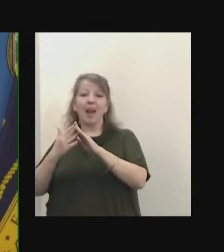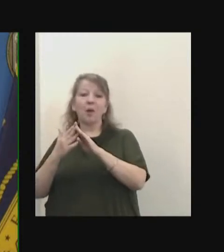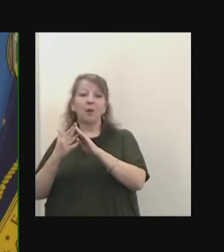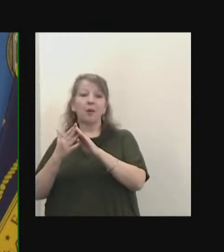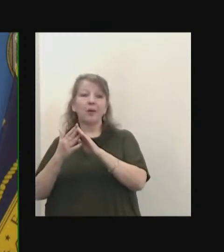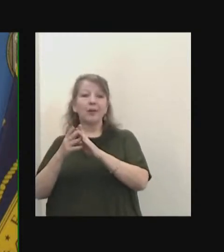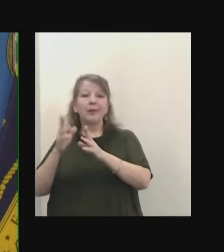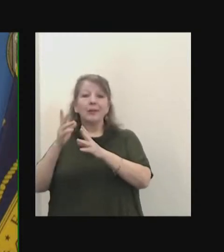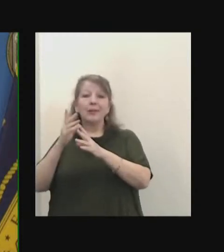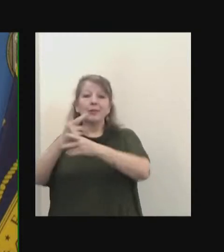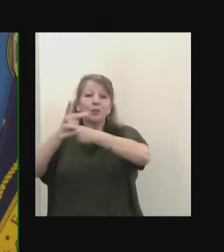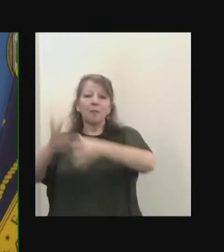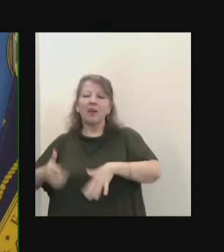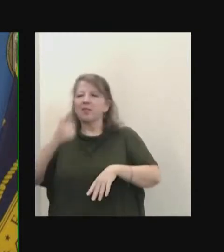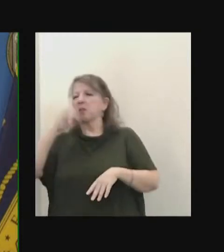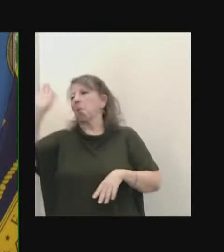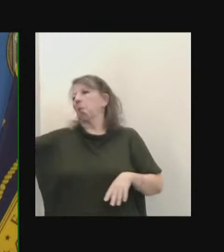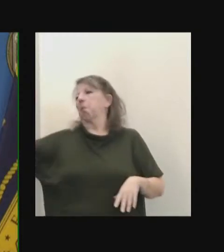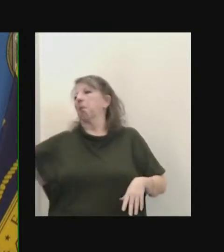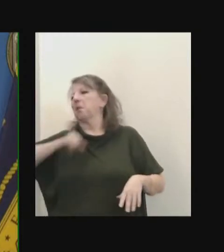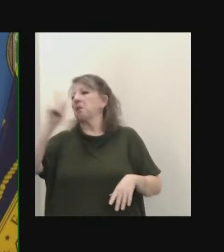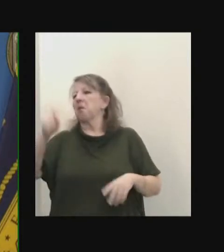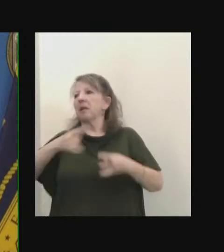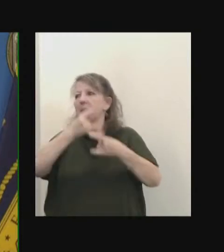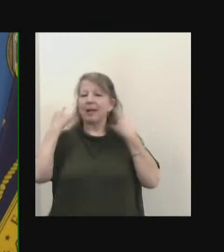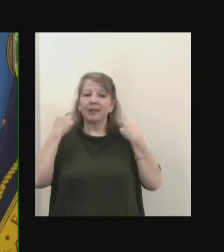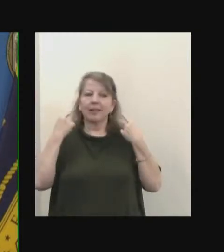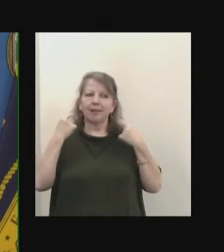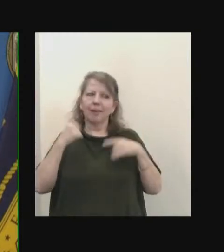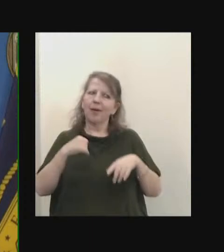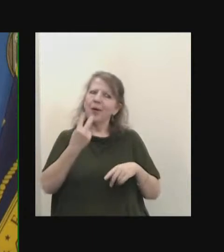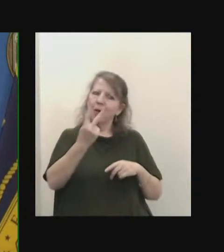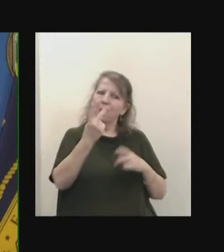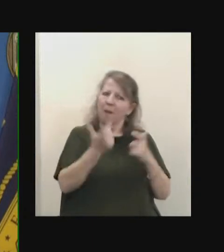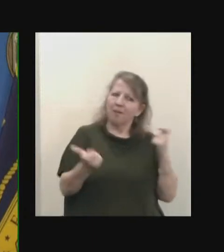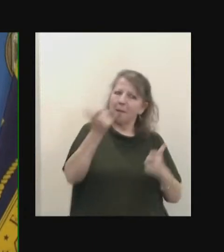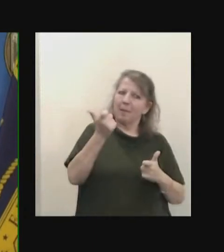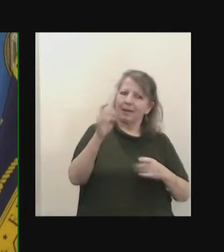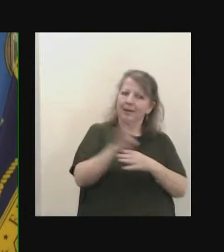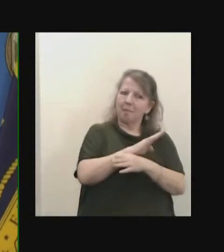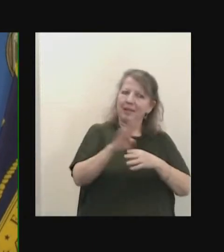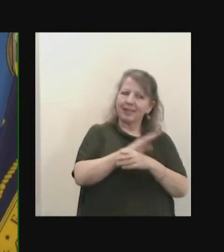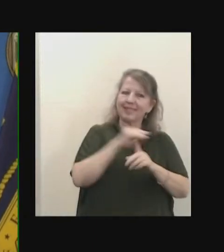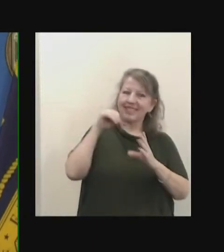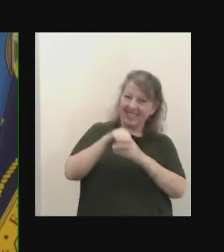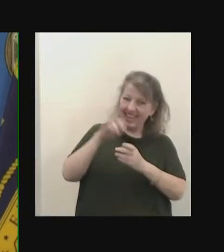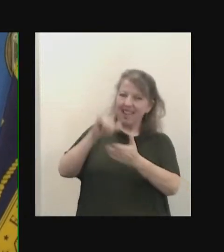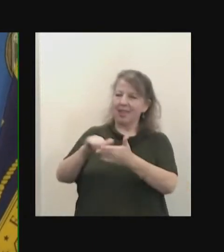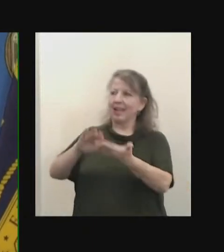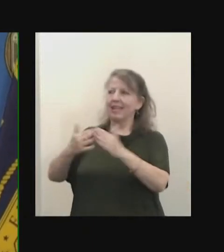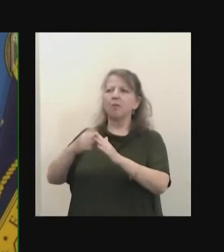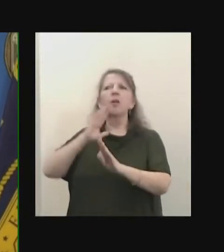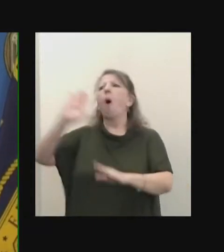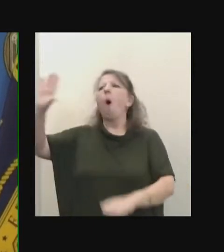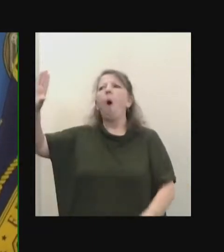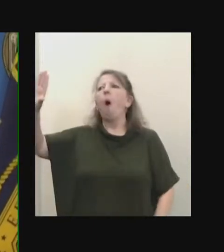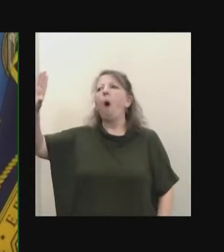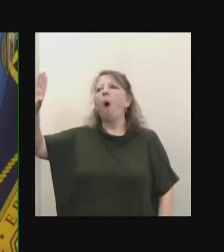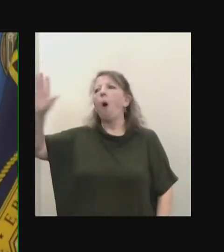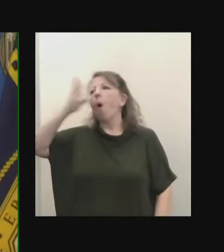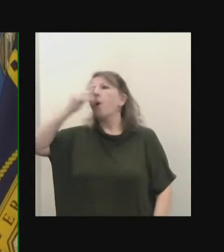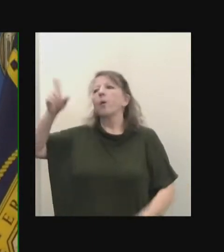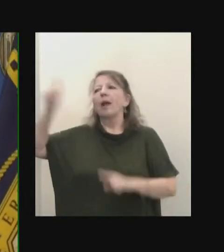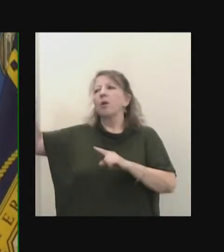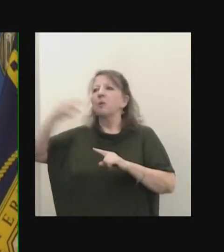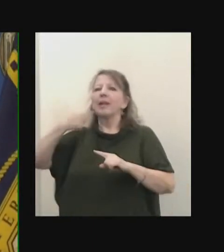mandate, two of the biggest businesses that welcome the public into the town of Marilla said, oh no, we're going to require a mask mandate because we